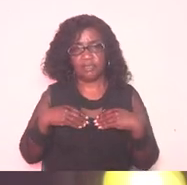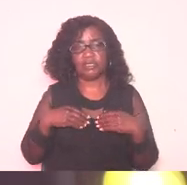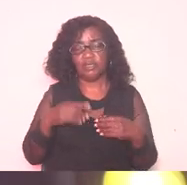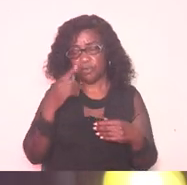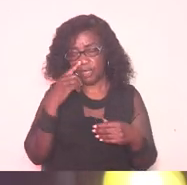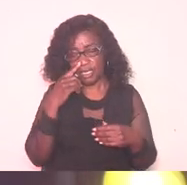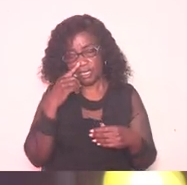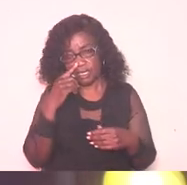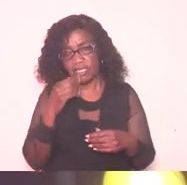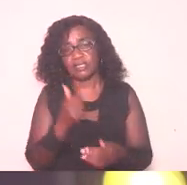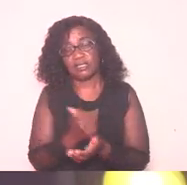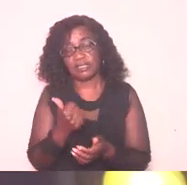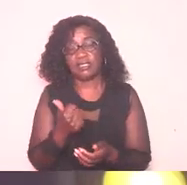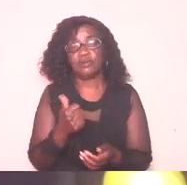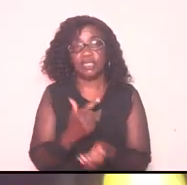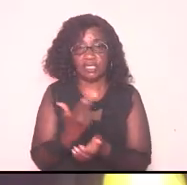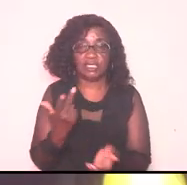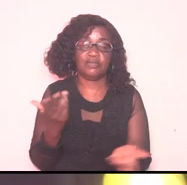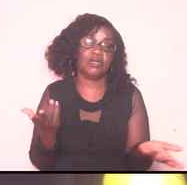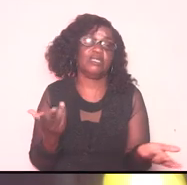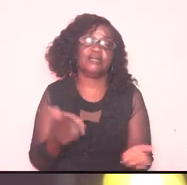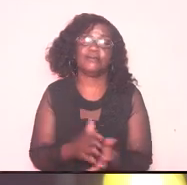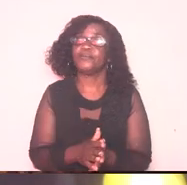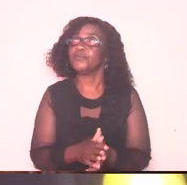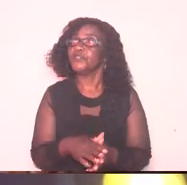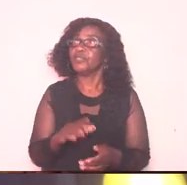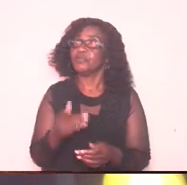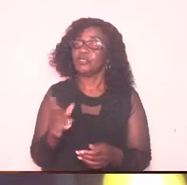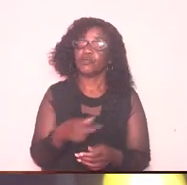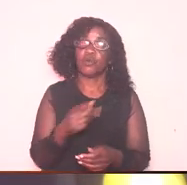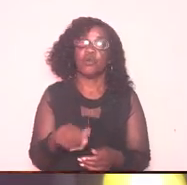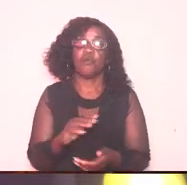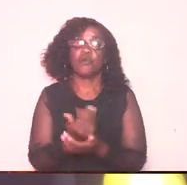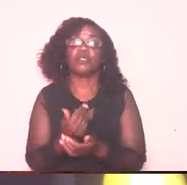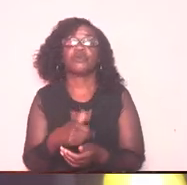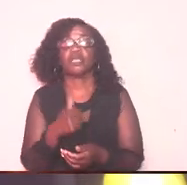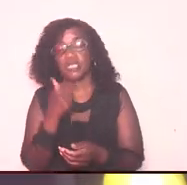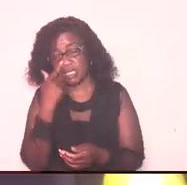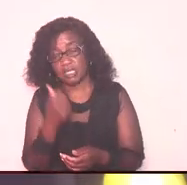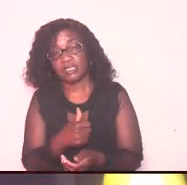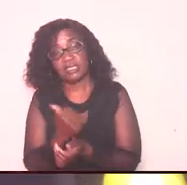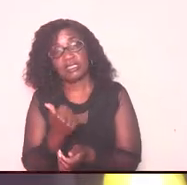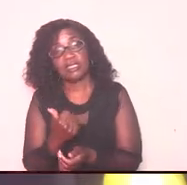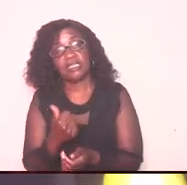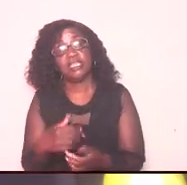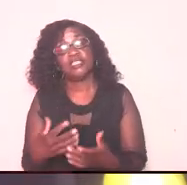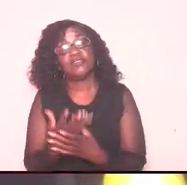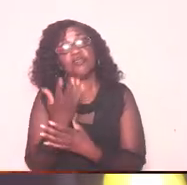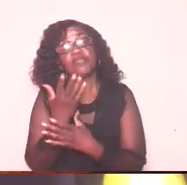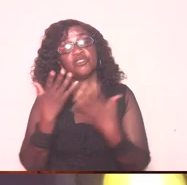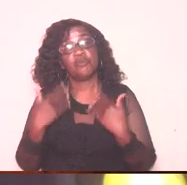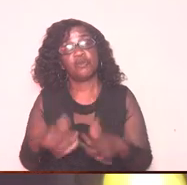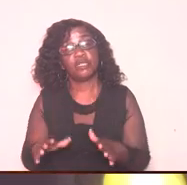Why exactly are we saying 16 is right for sexual consent? We think that is wrong because at the end of the day, we think that the other developments in the legal system show